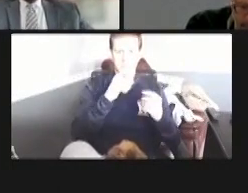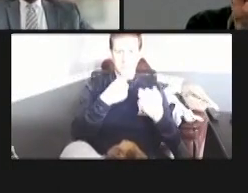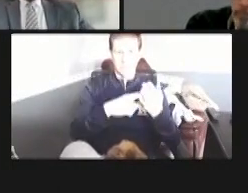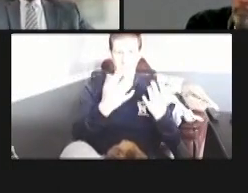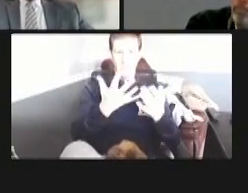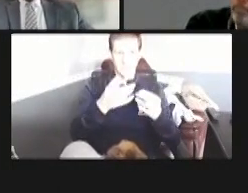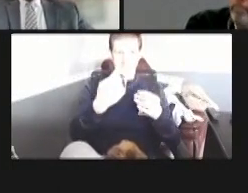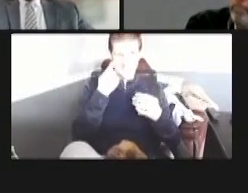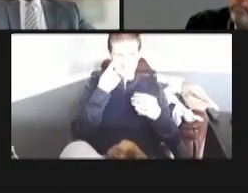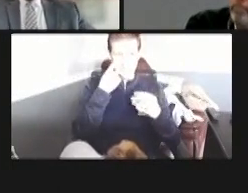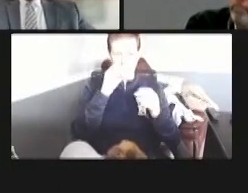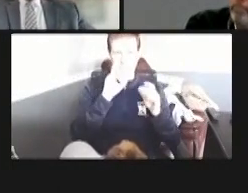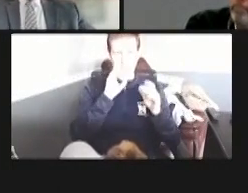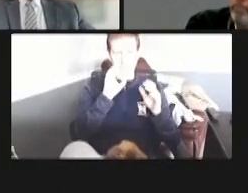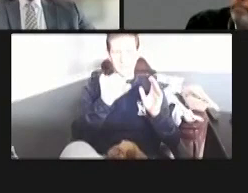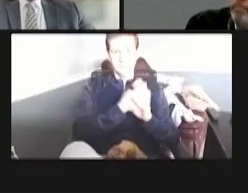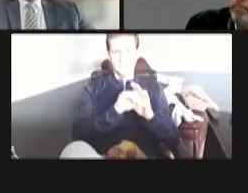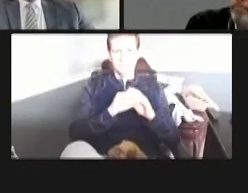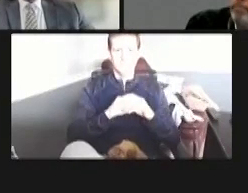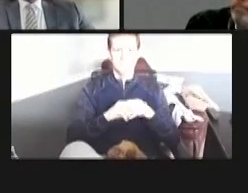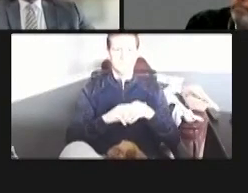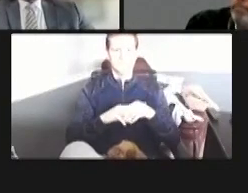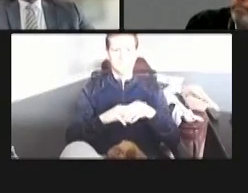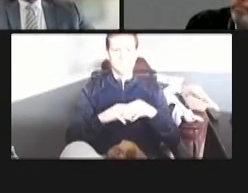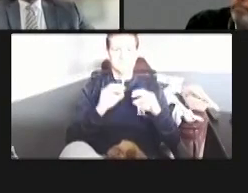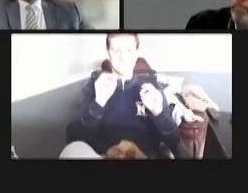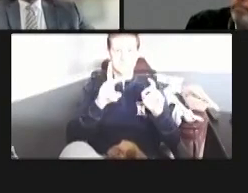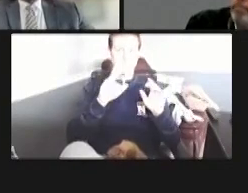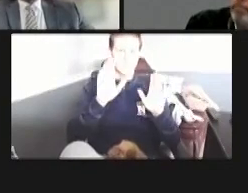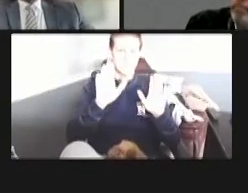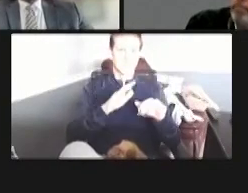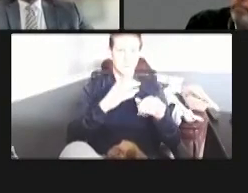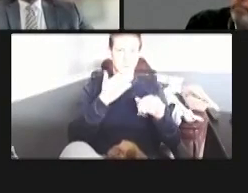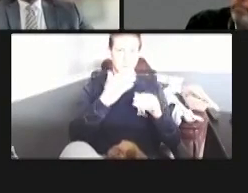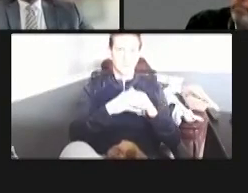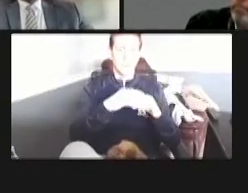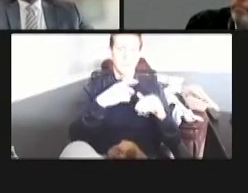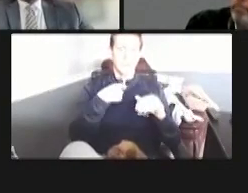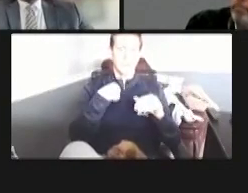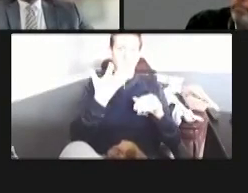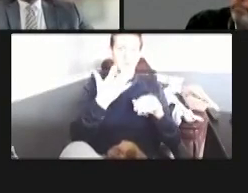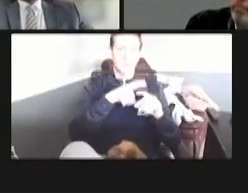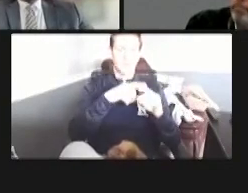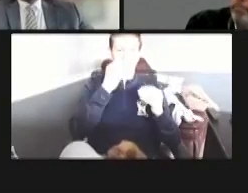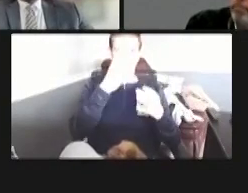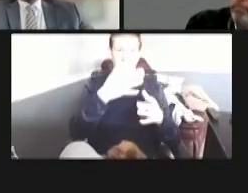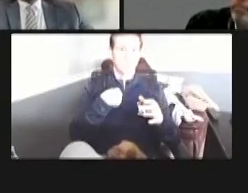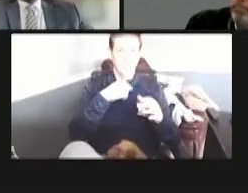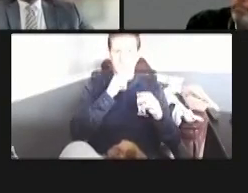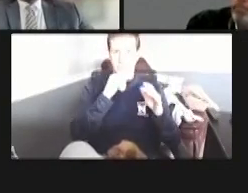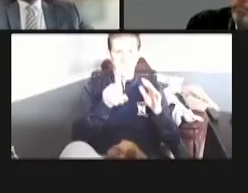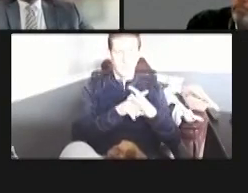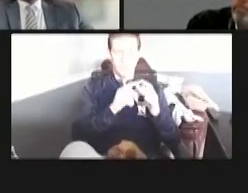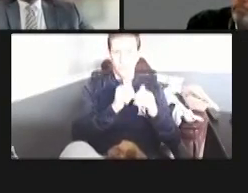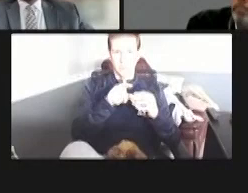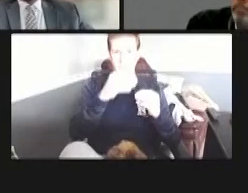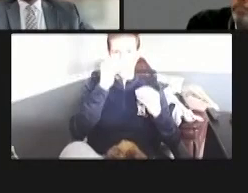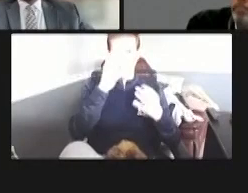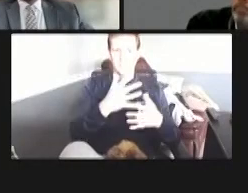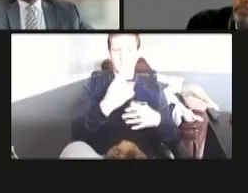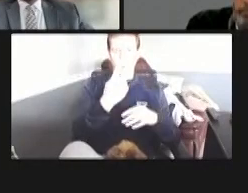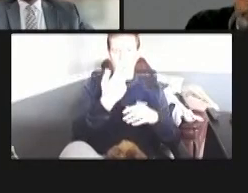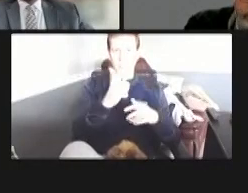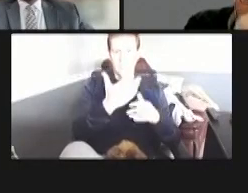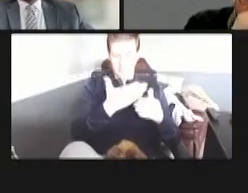just identified. Okay, that's great. Thank you. And I should just highlight, we did not come up with this idea. One of the big things in the